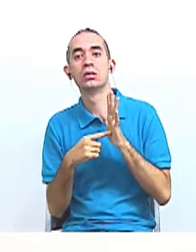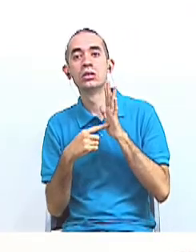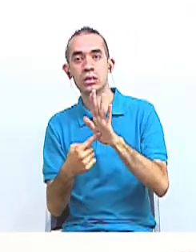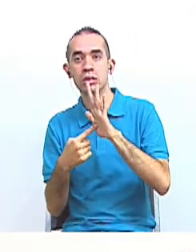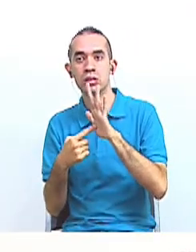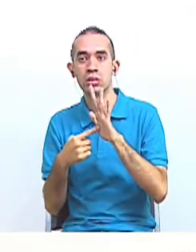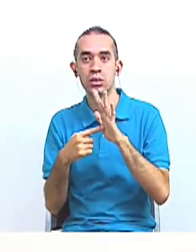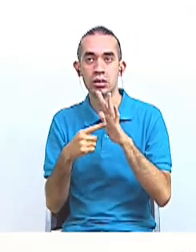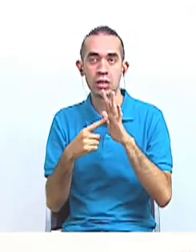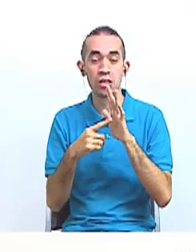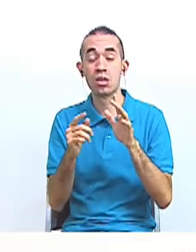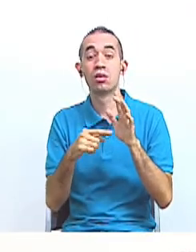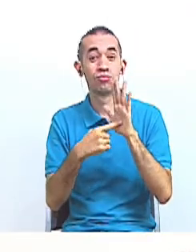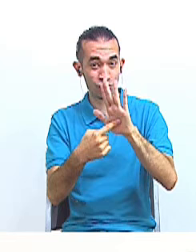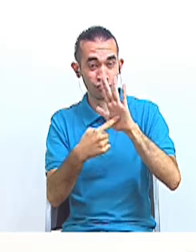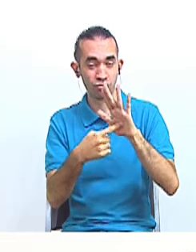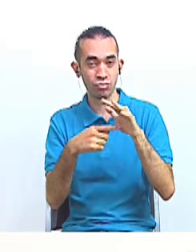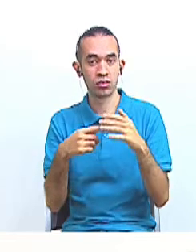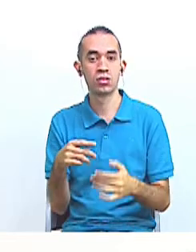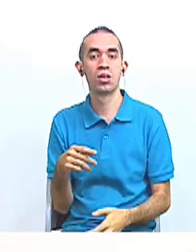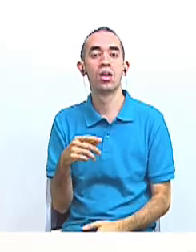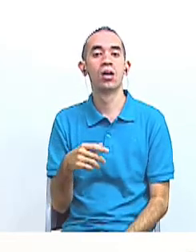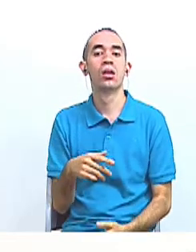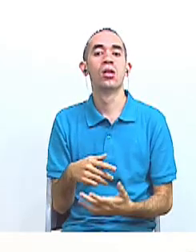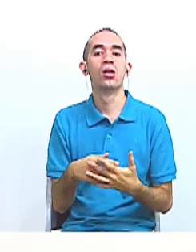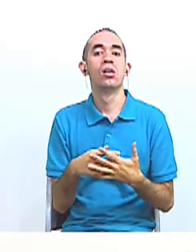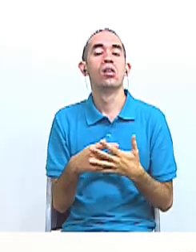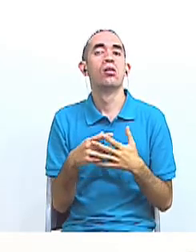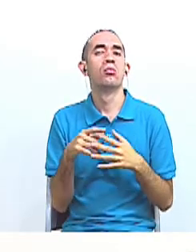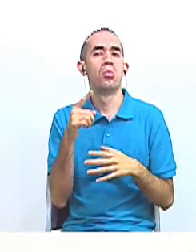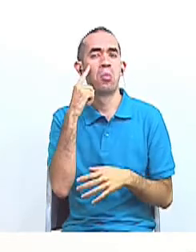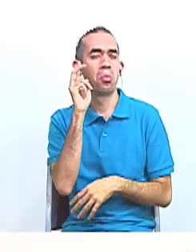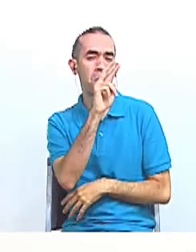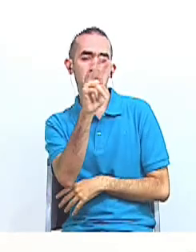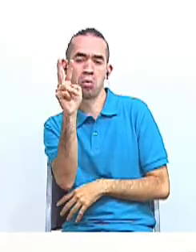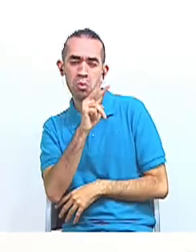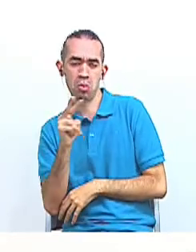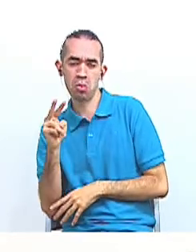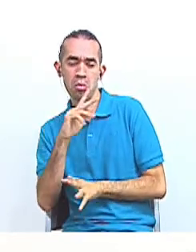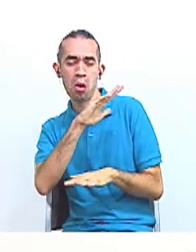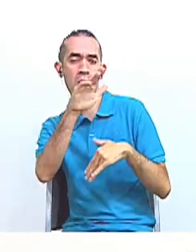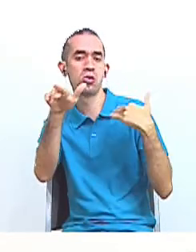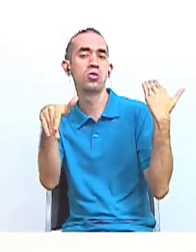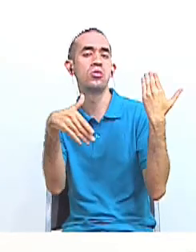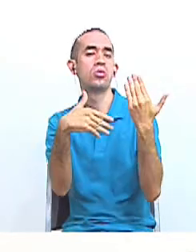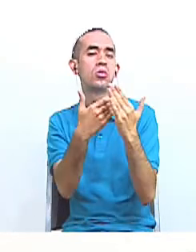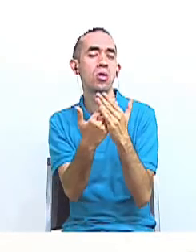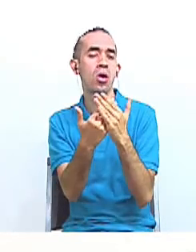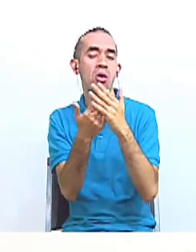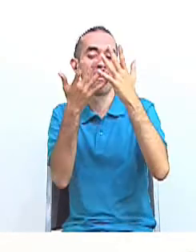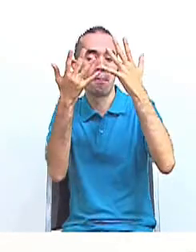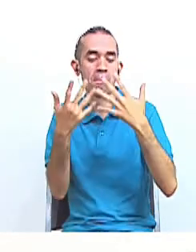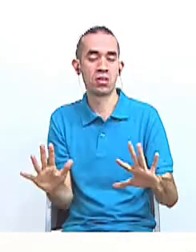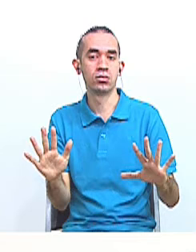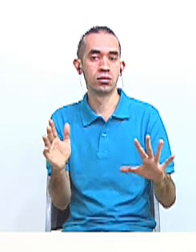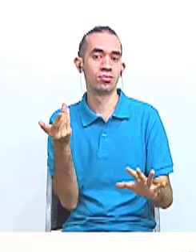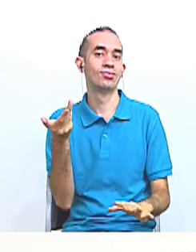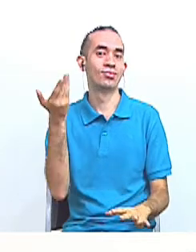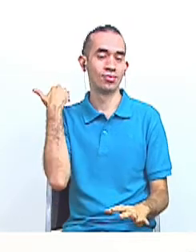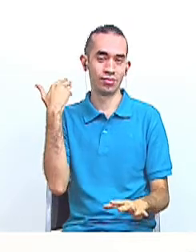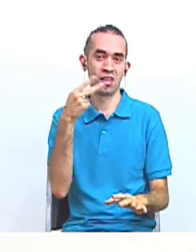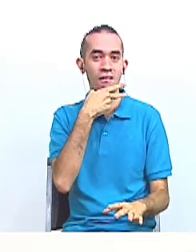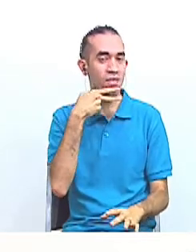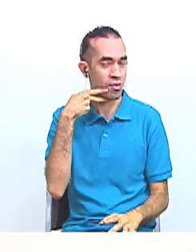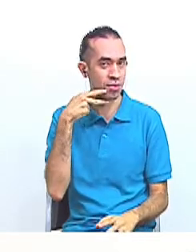have in common? Look at them. They are all verbs in past.